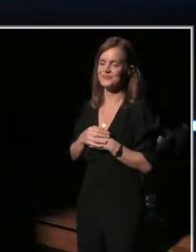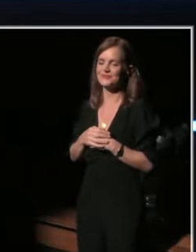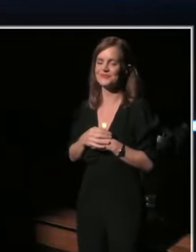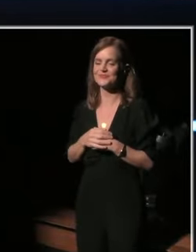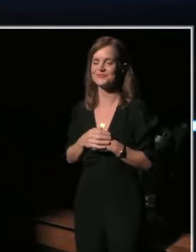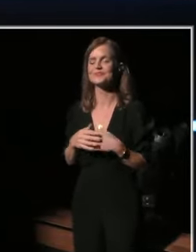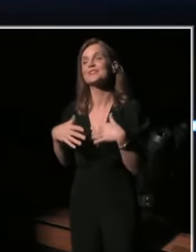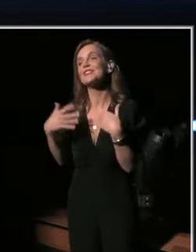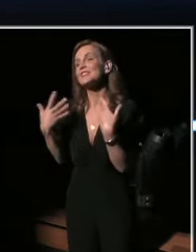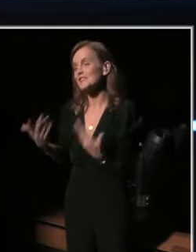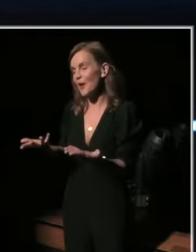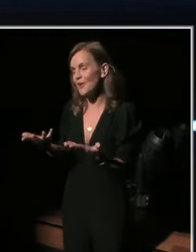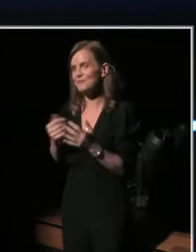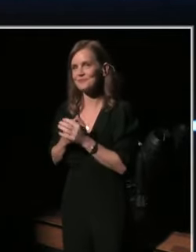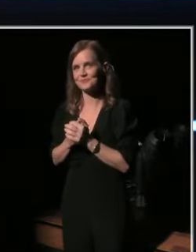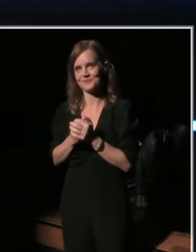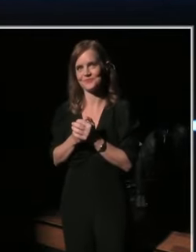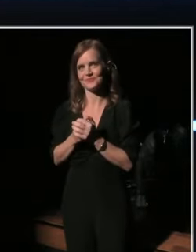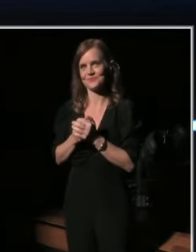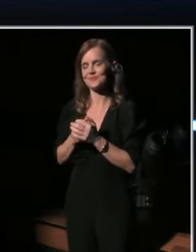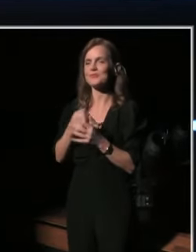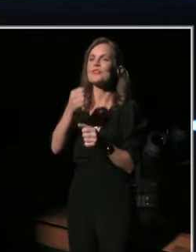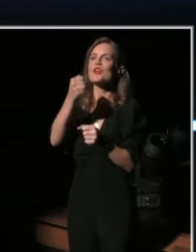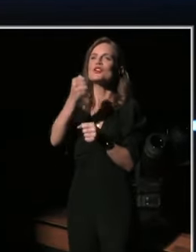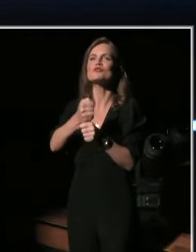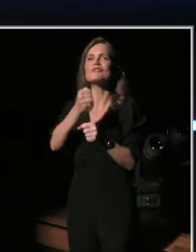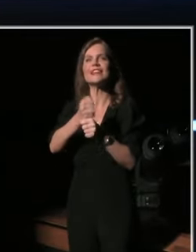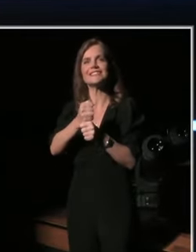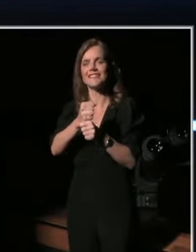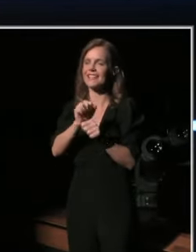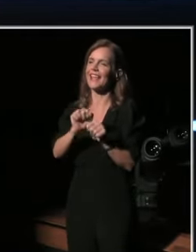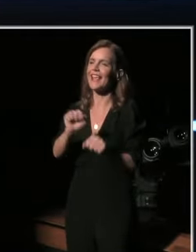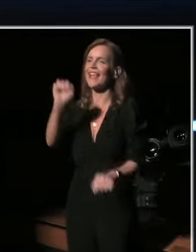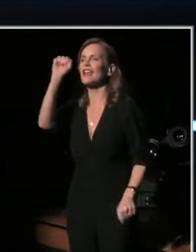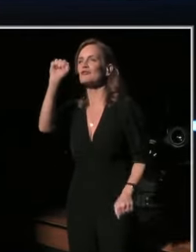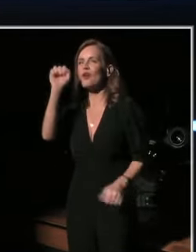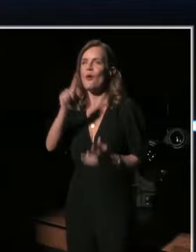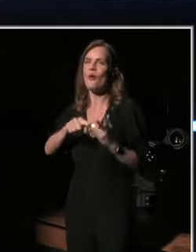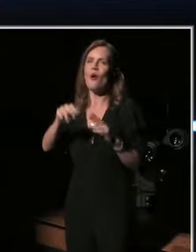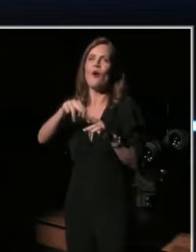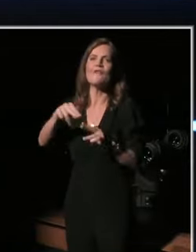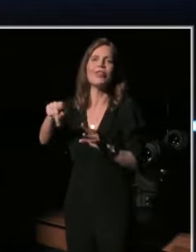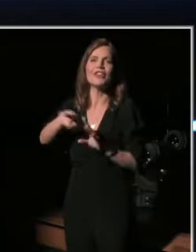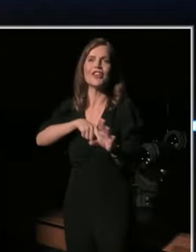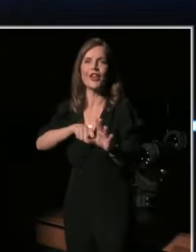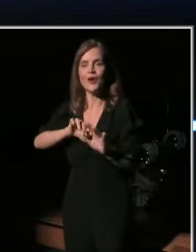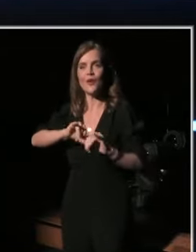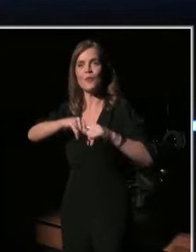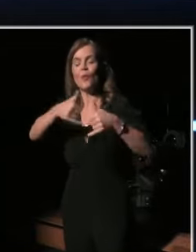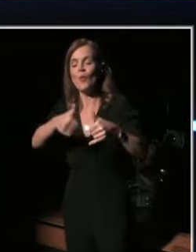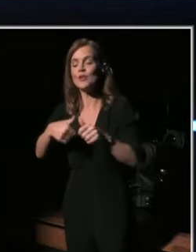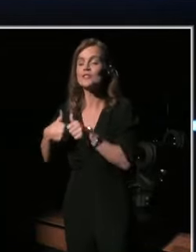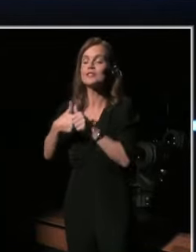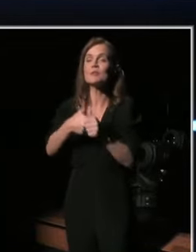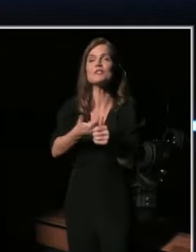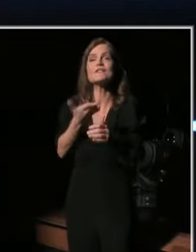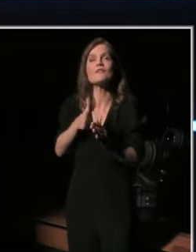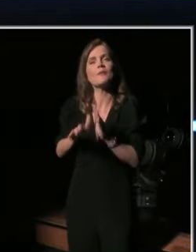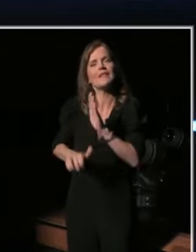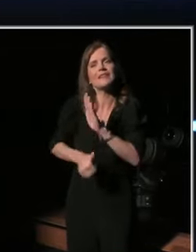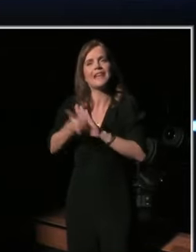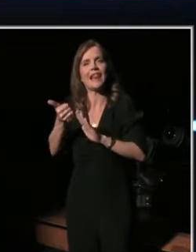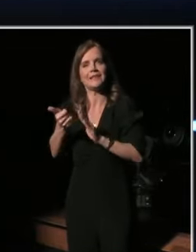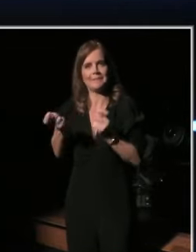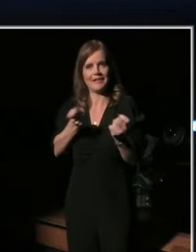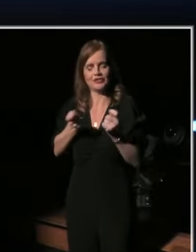And so, to the Grierson Hero of the Year, sponsored by the Talent Manager. Now, this award honours